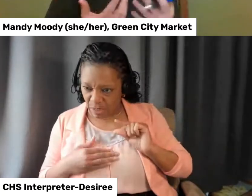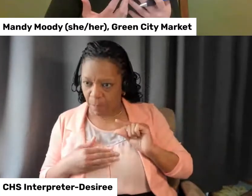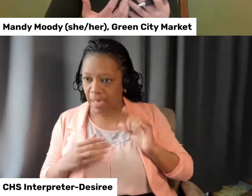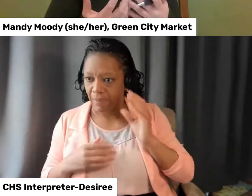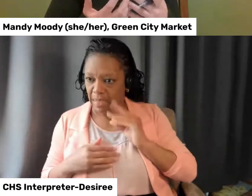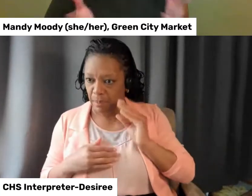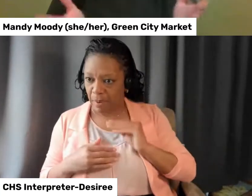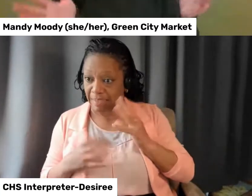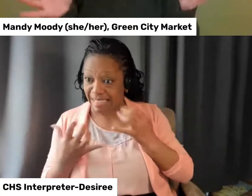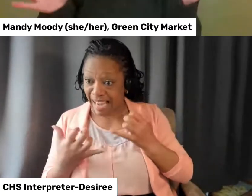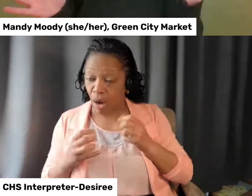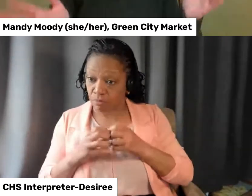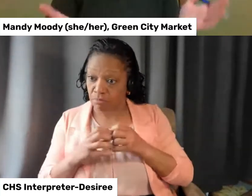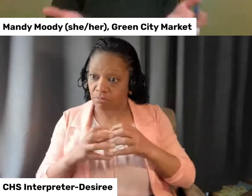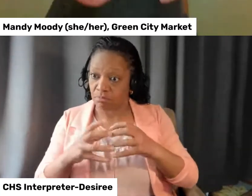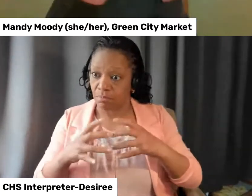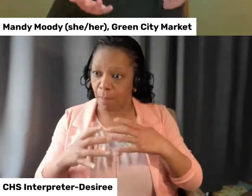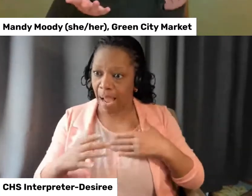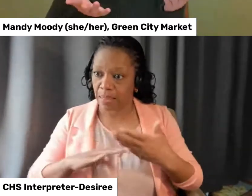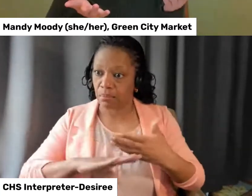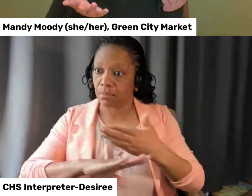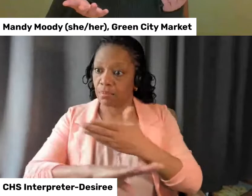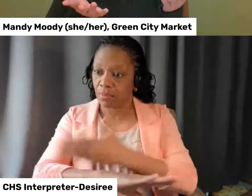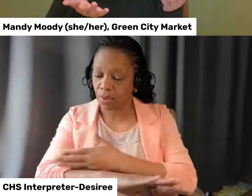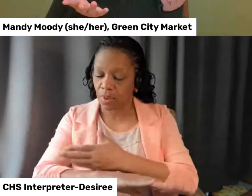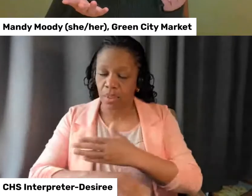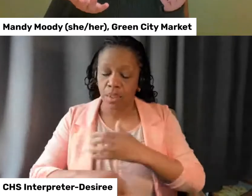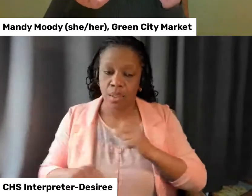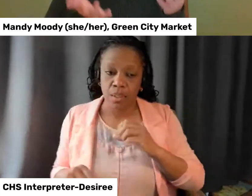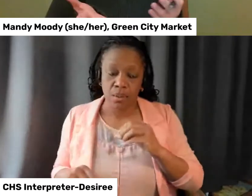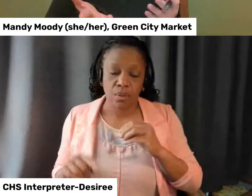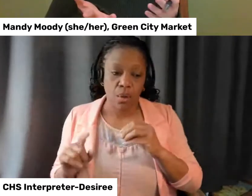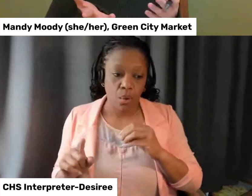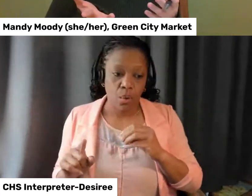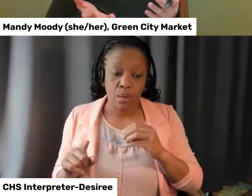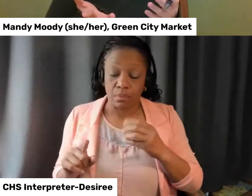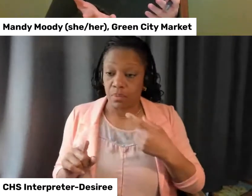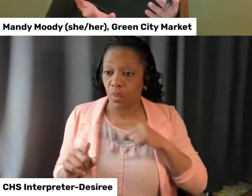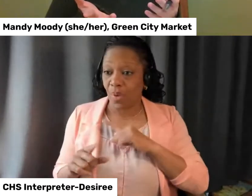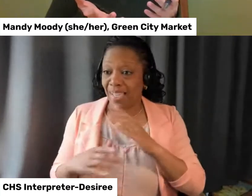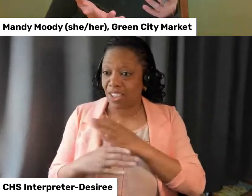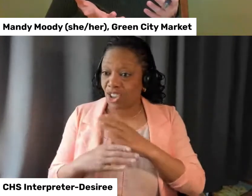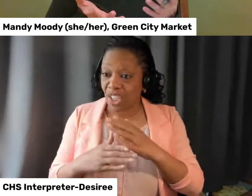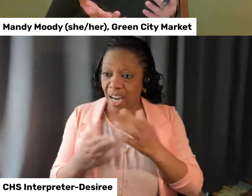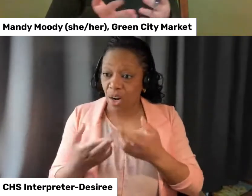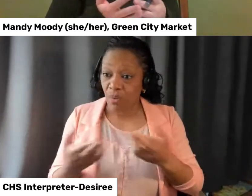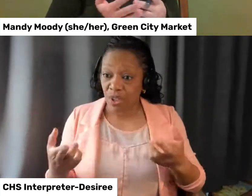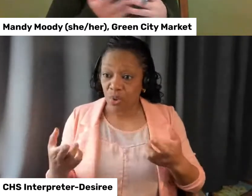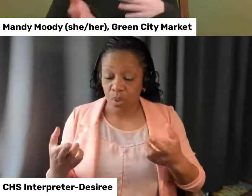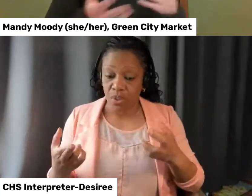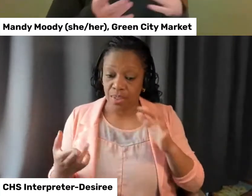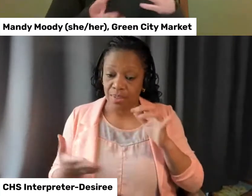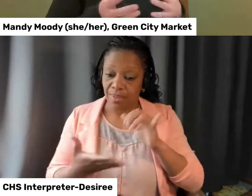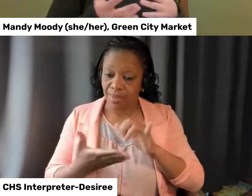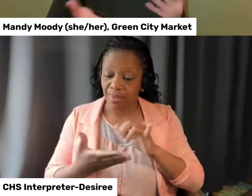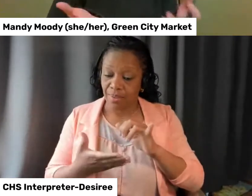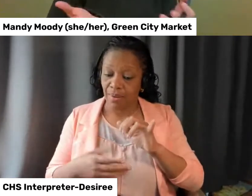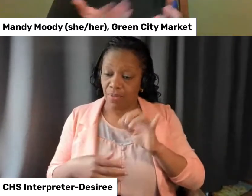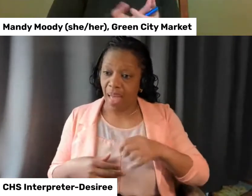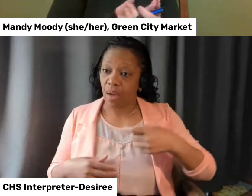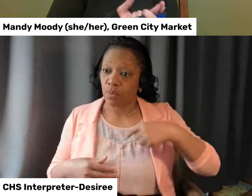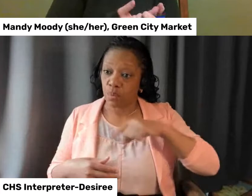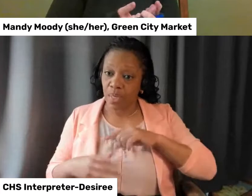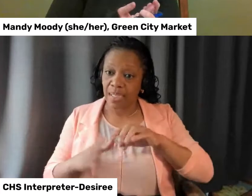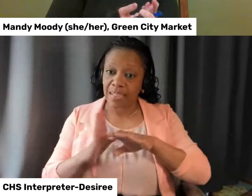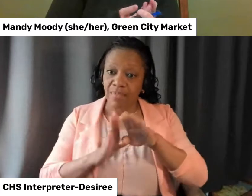really share and uplift the whole local food community by sharing the resources that we develop. Because there's a lot of,